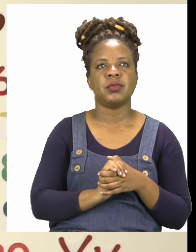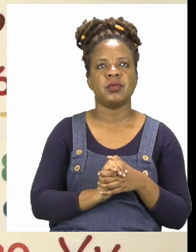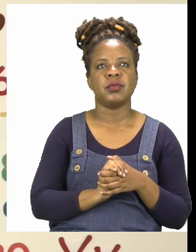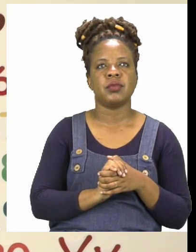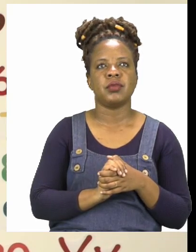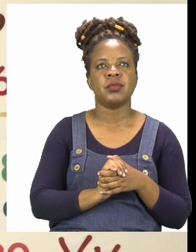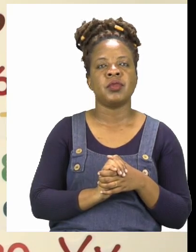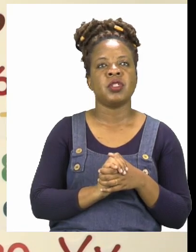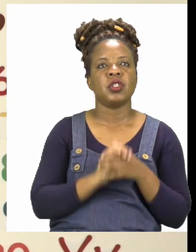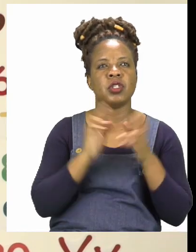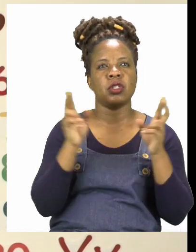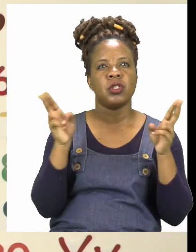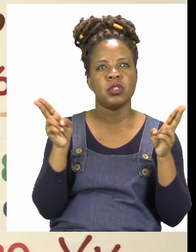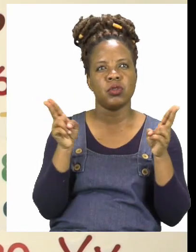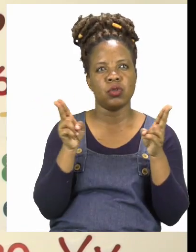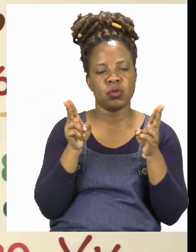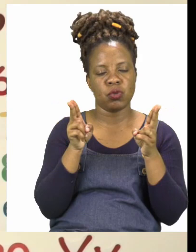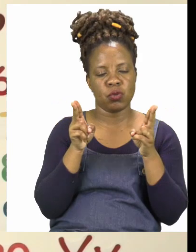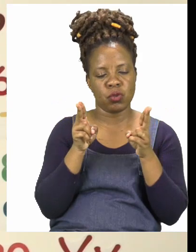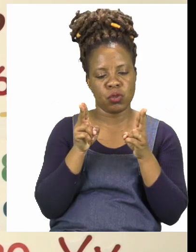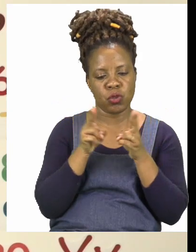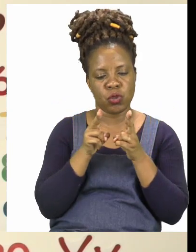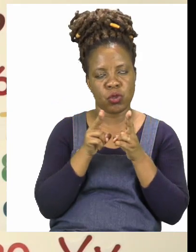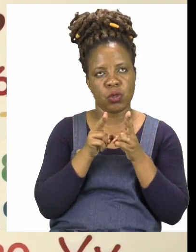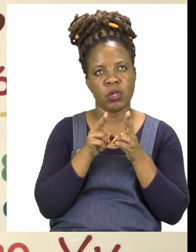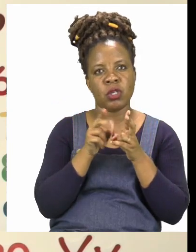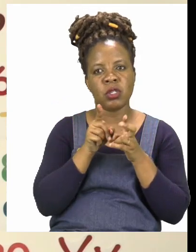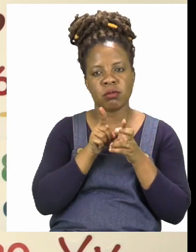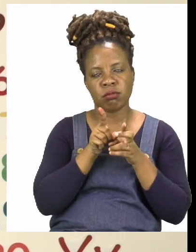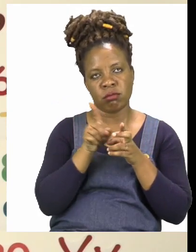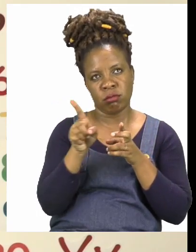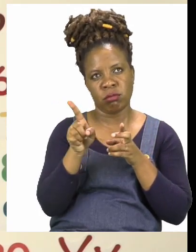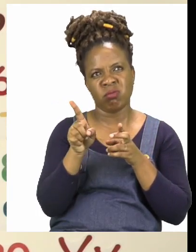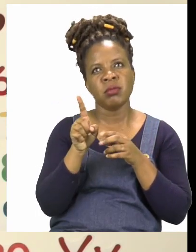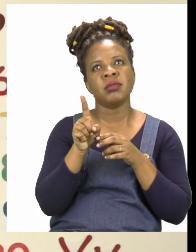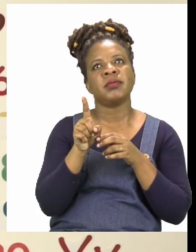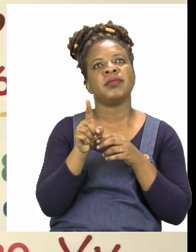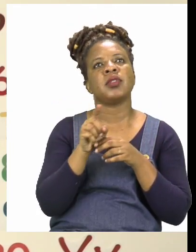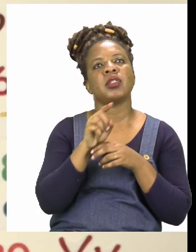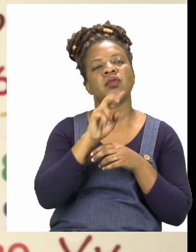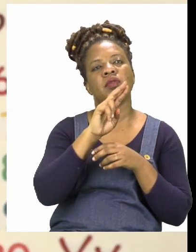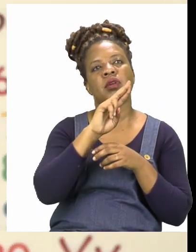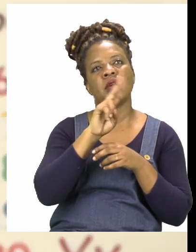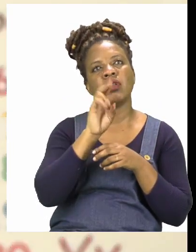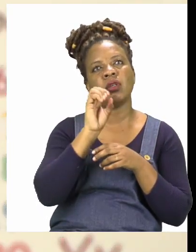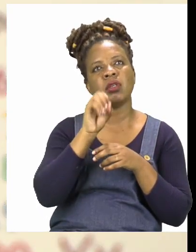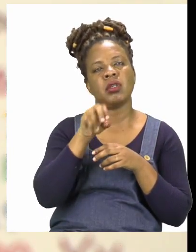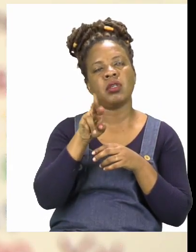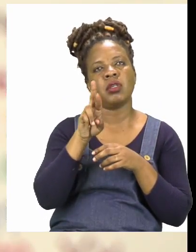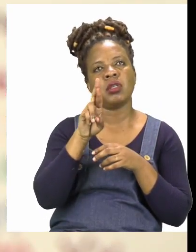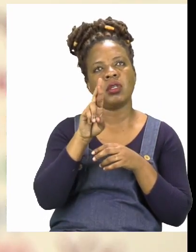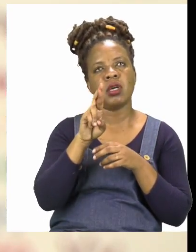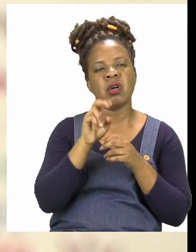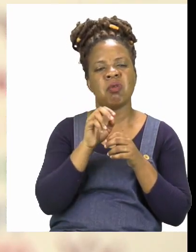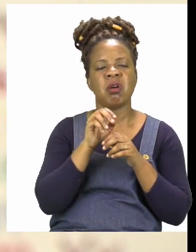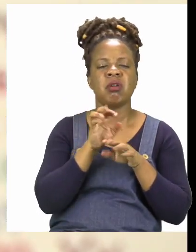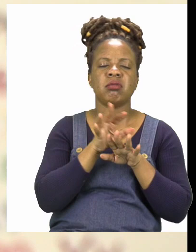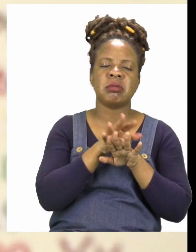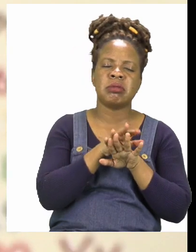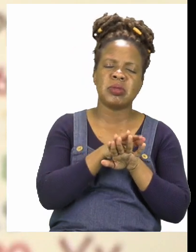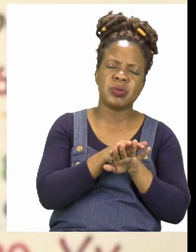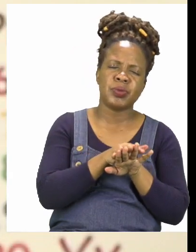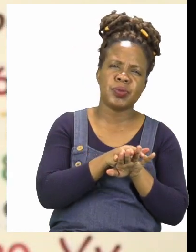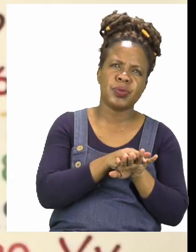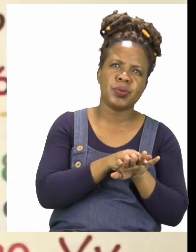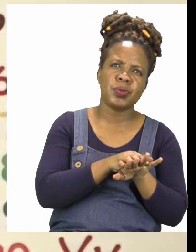hour hand, the one that moves much slower than the minute hand. The hour hand will only move properly from one